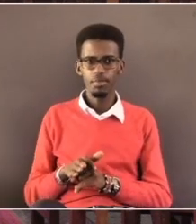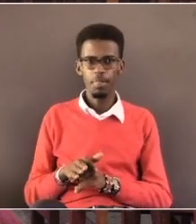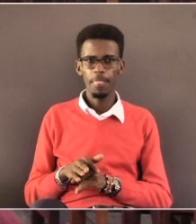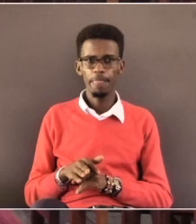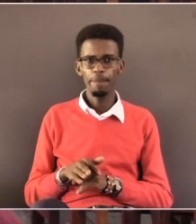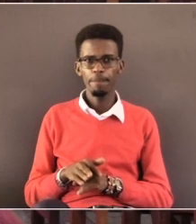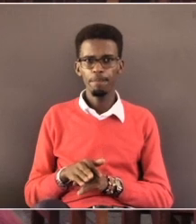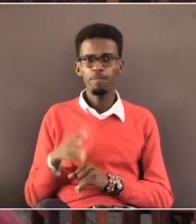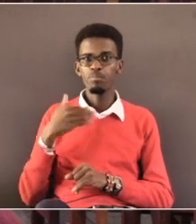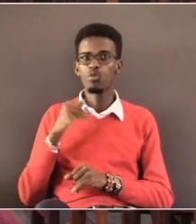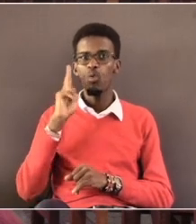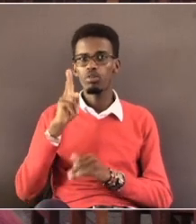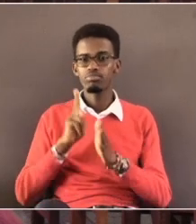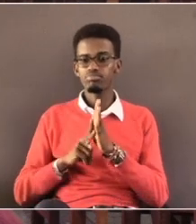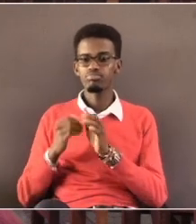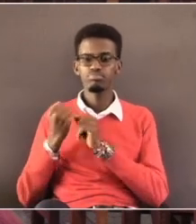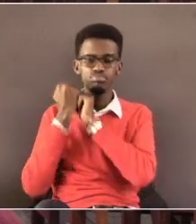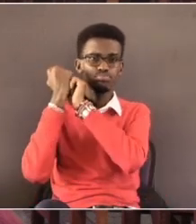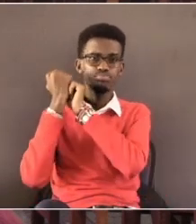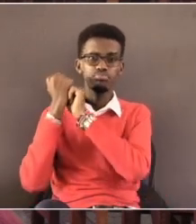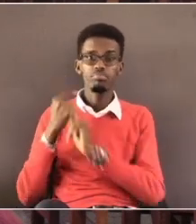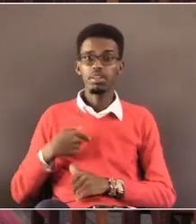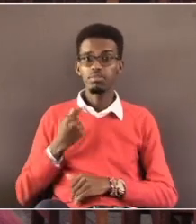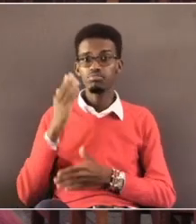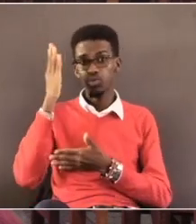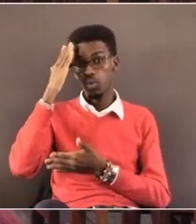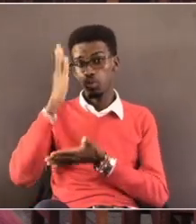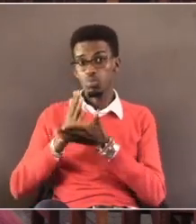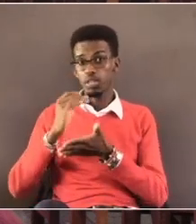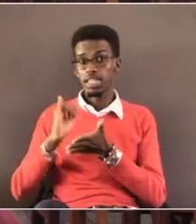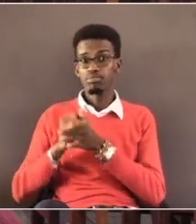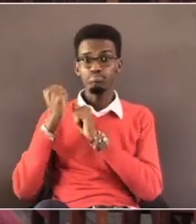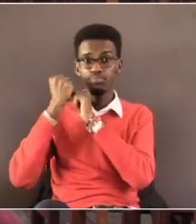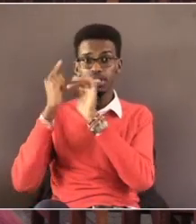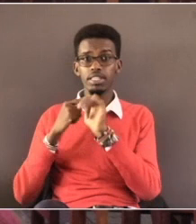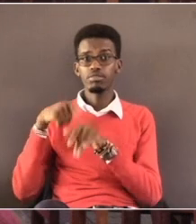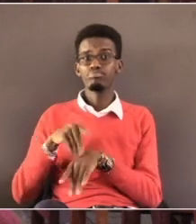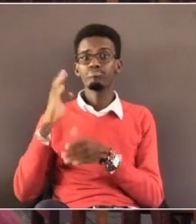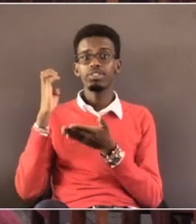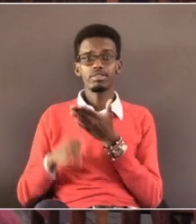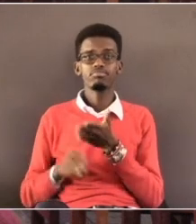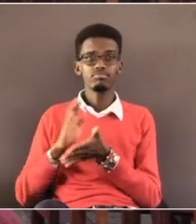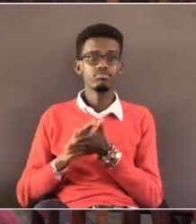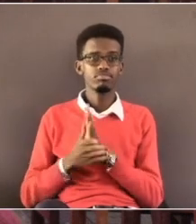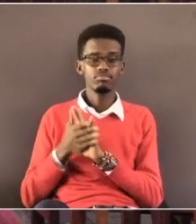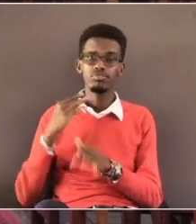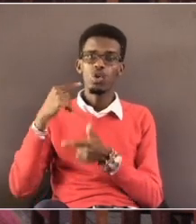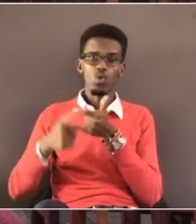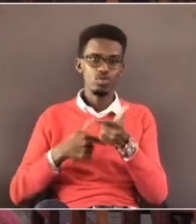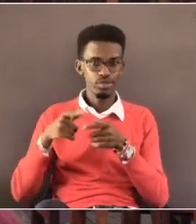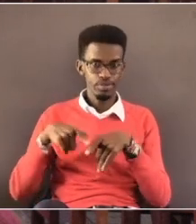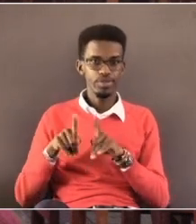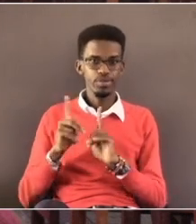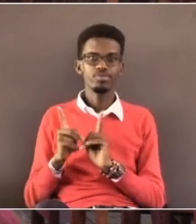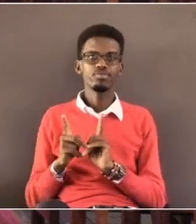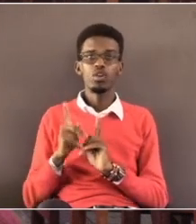entanglement of, I will kill myself. You do realize that if you kill yourself, it's you ending. They continue.